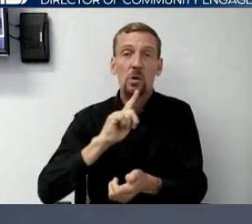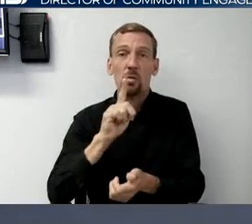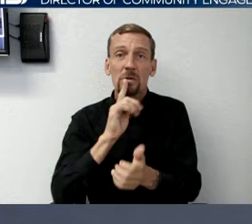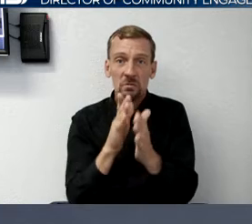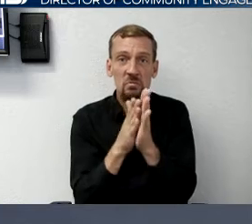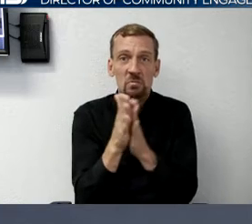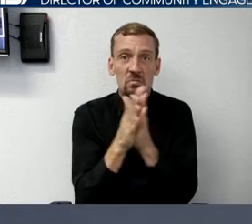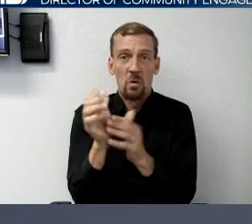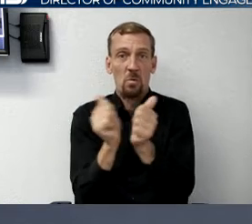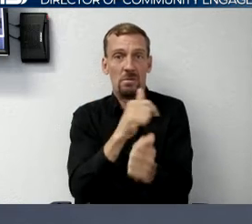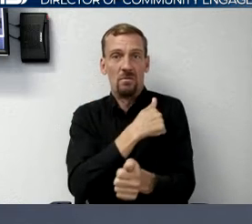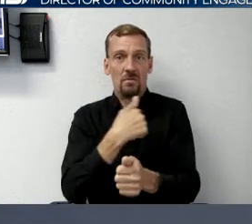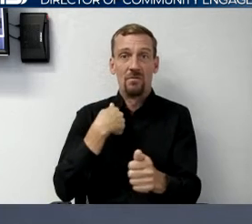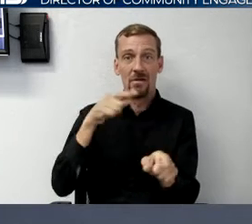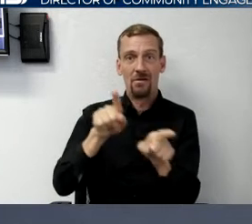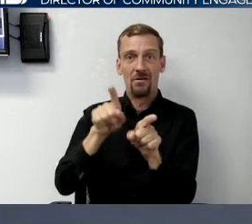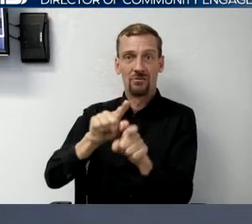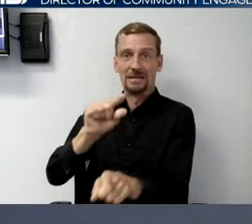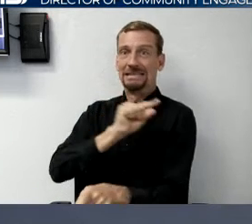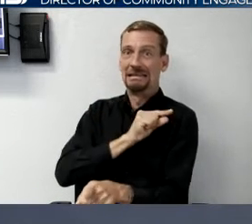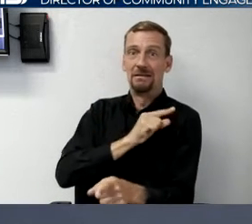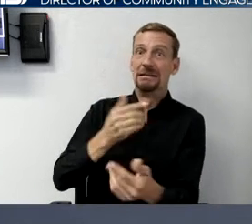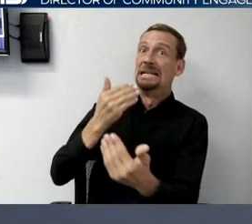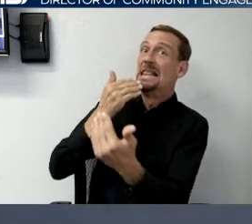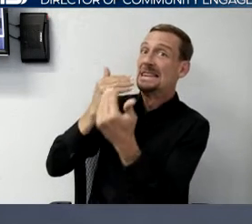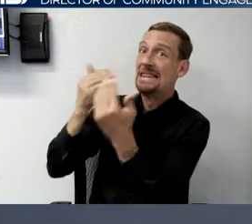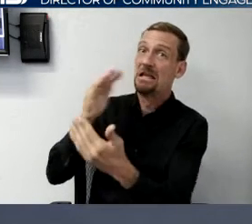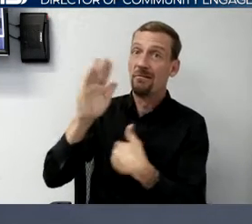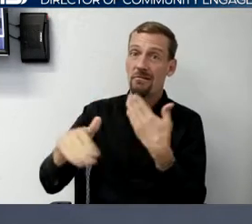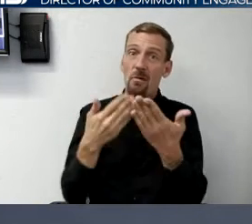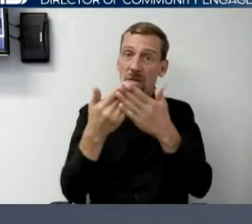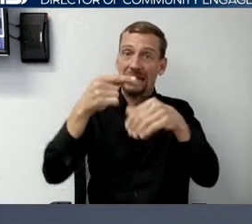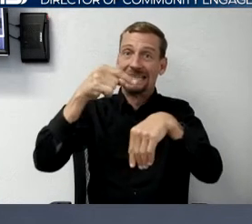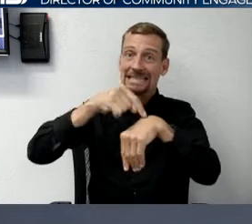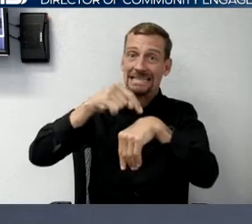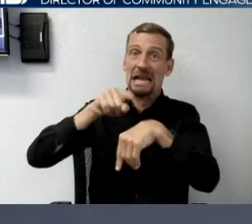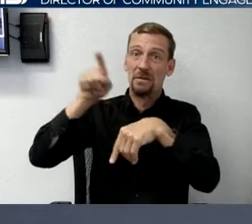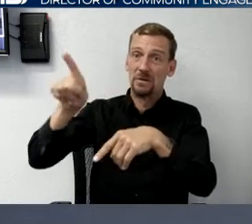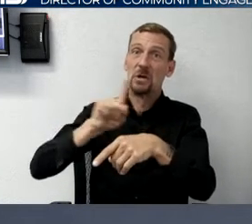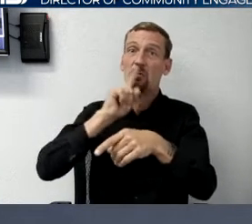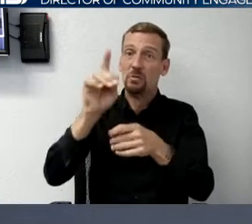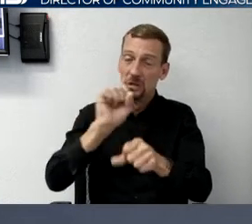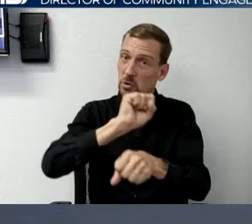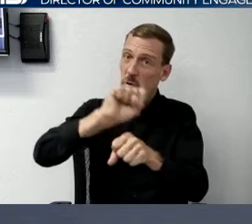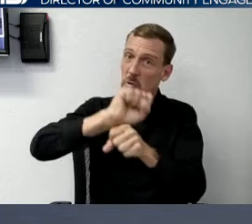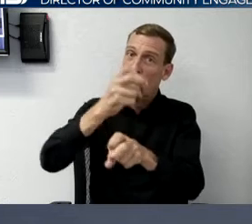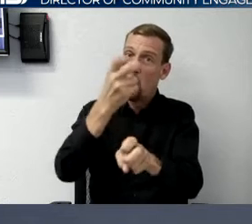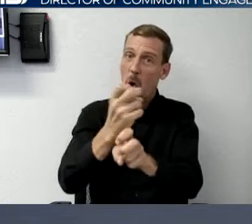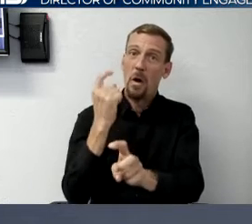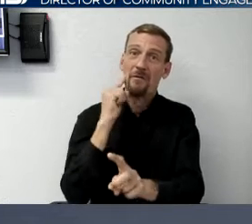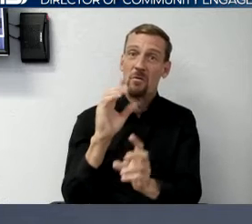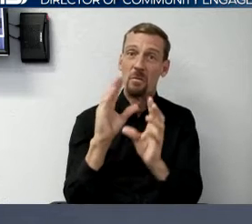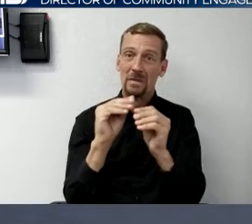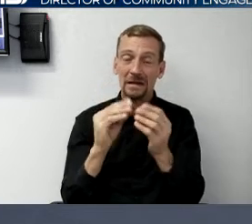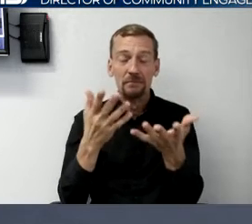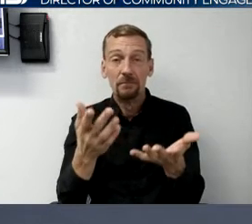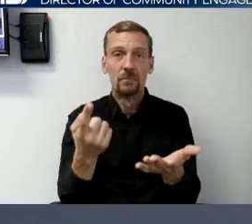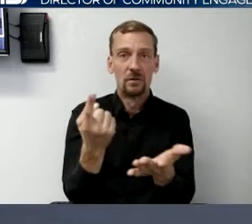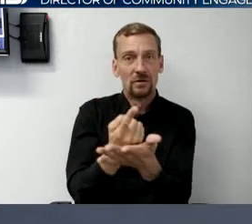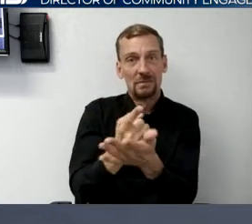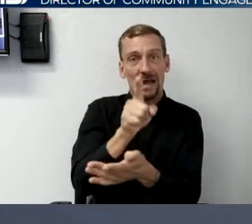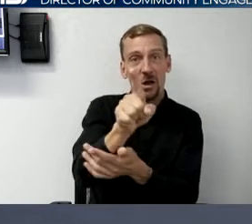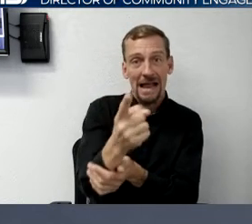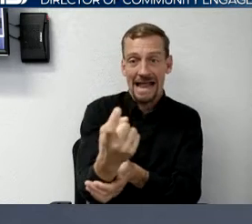publicly for the amount of time and effort he puts into all of these meetings. You know, sometimes you ask us questions that we